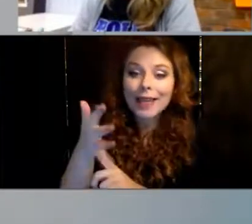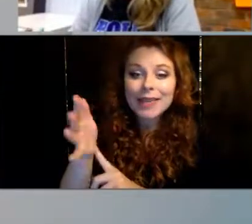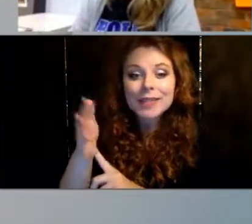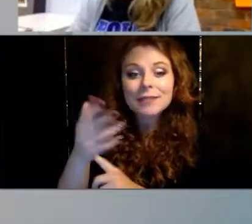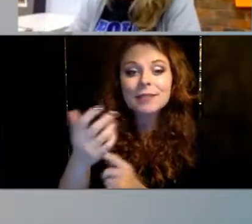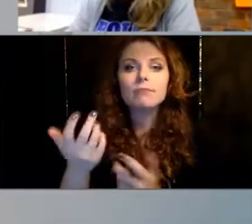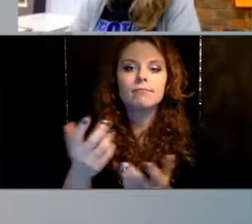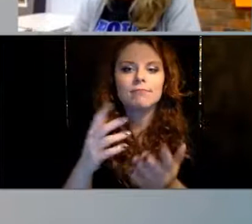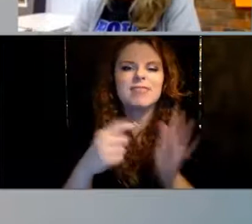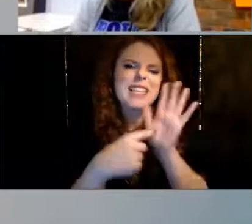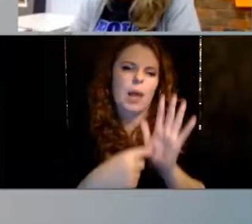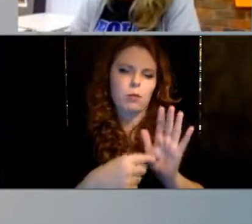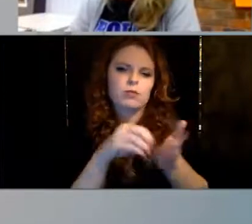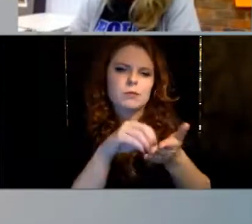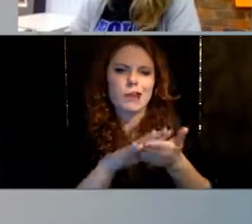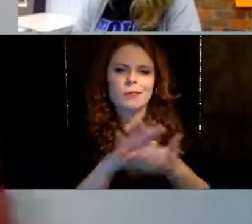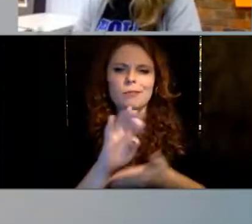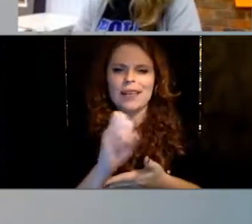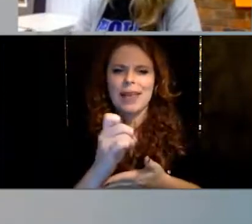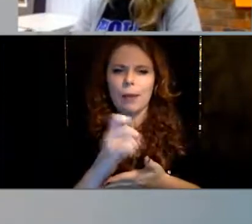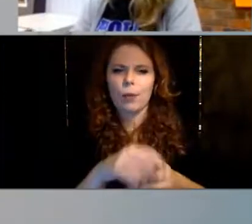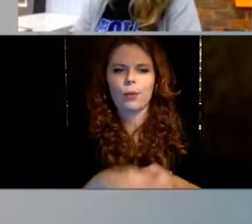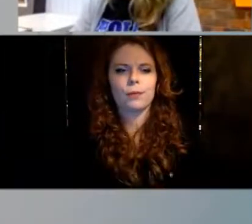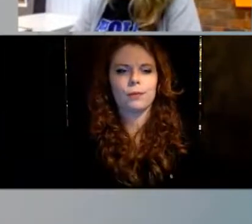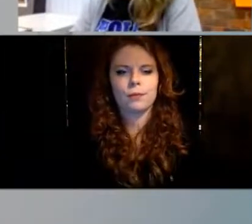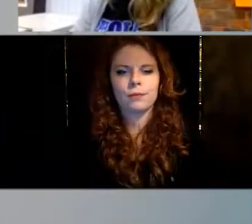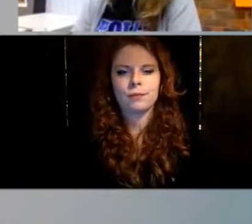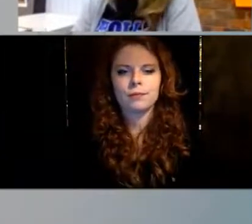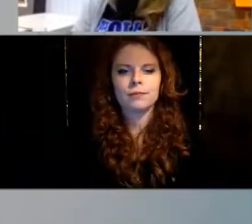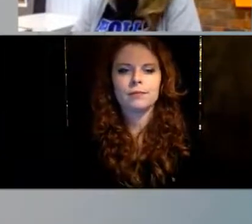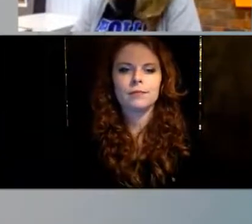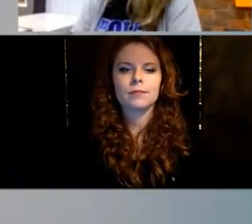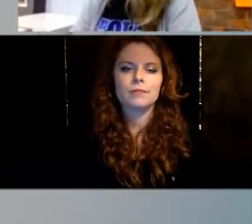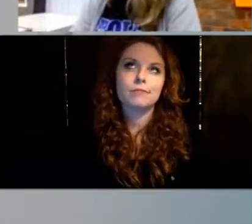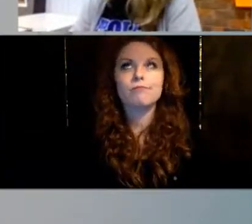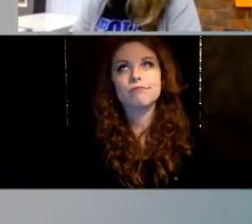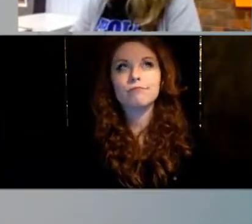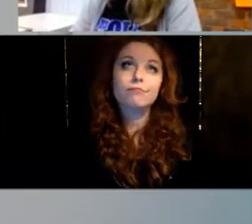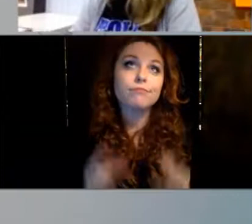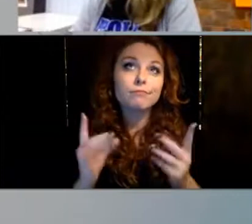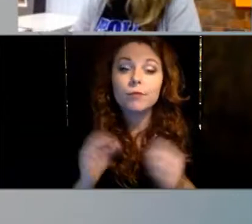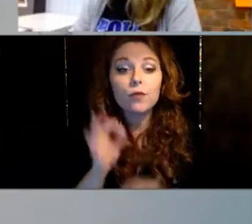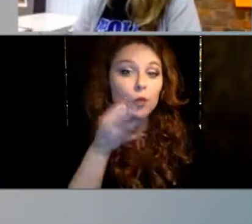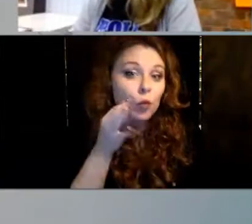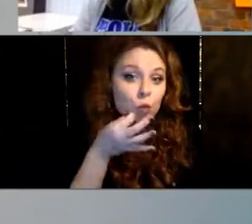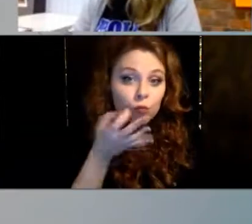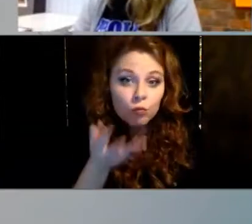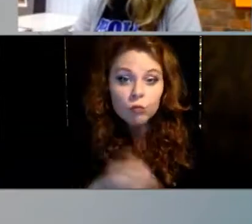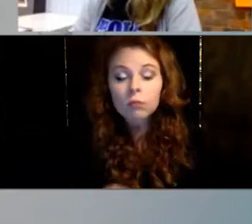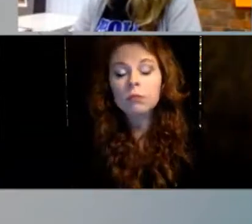leaves. Here's some examples. We'll just write example. Flowers and leaves, fruit,